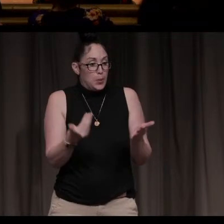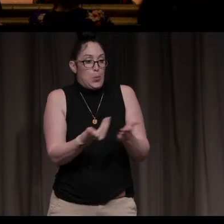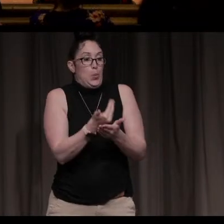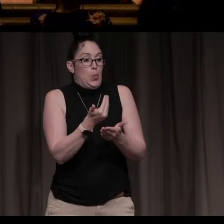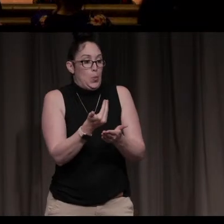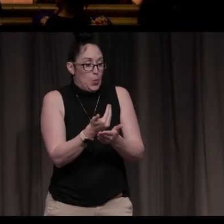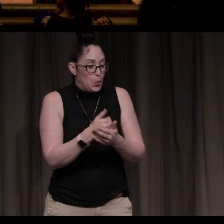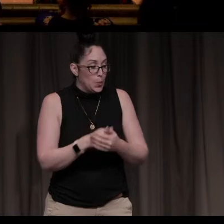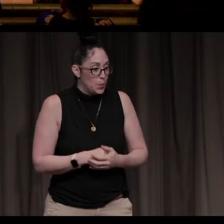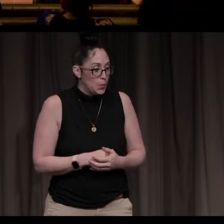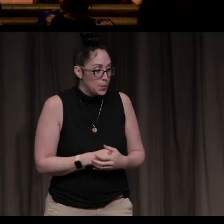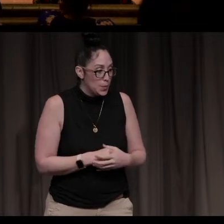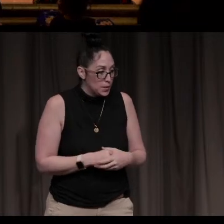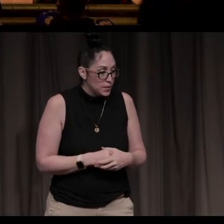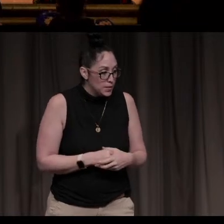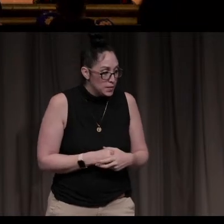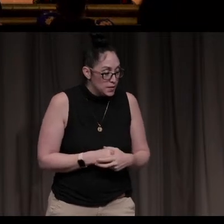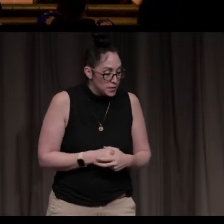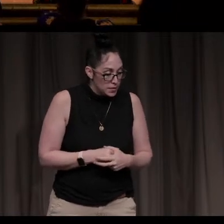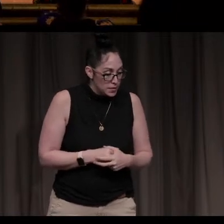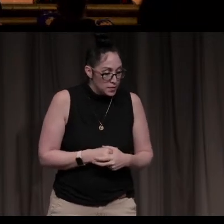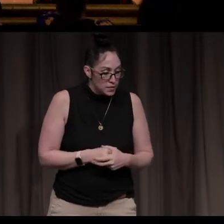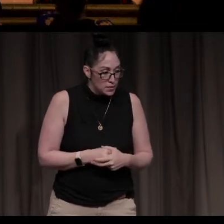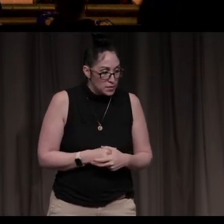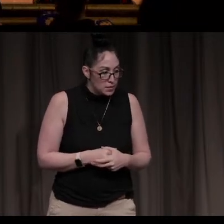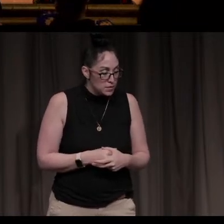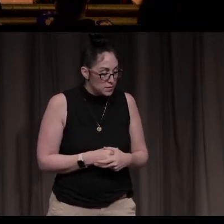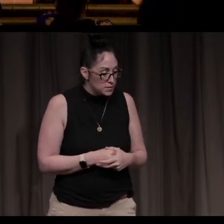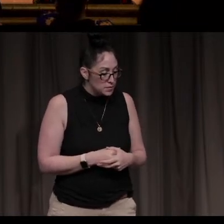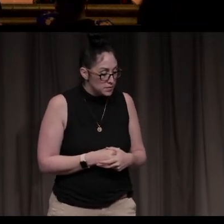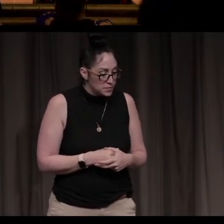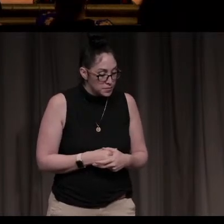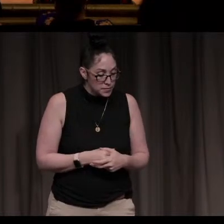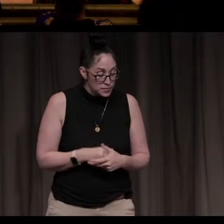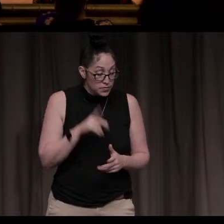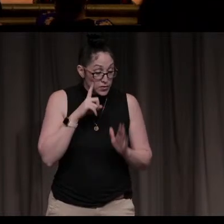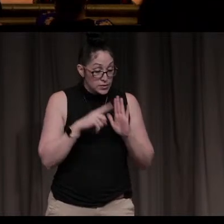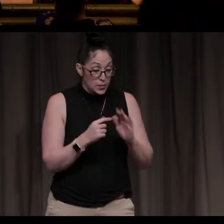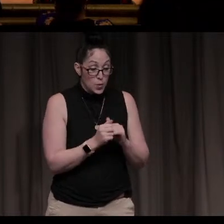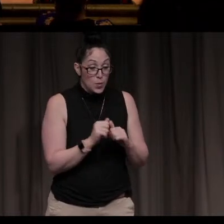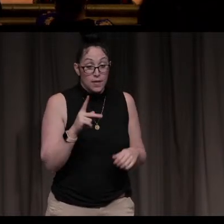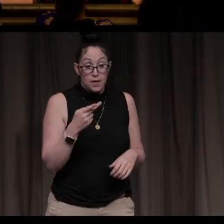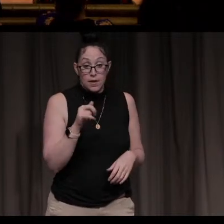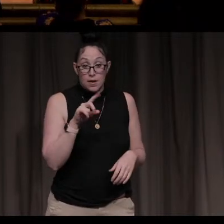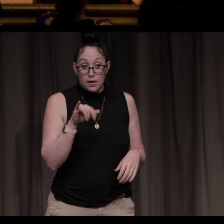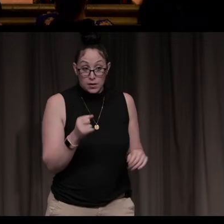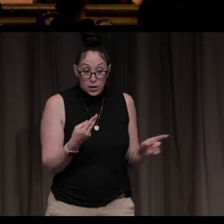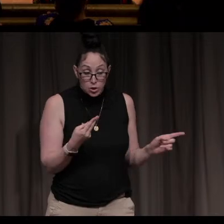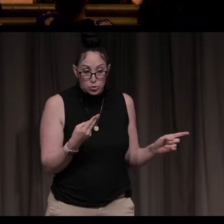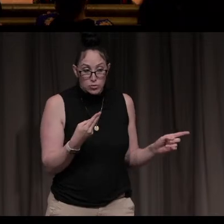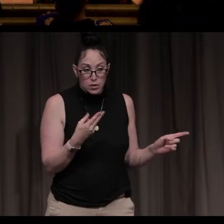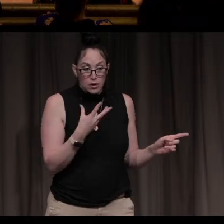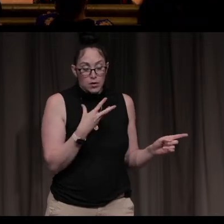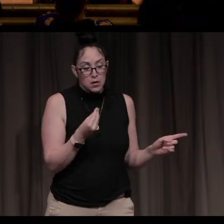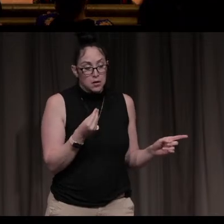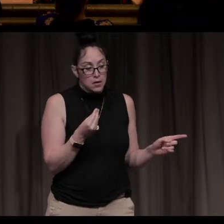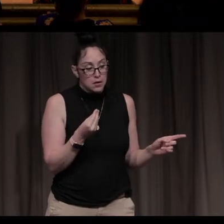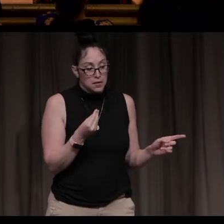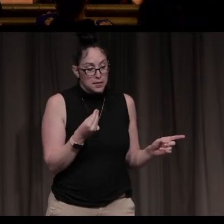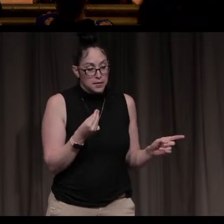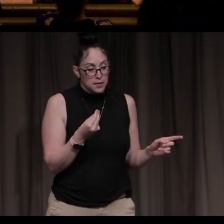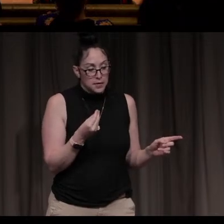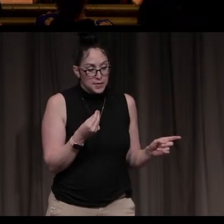in that it's created upon a dialogue and a conversation that, for example, with Khadijah, and this is also something, it's funny to go back